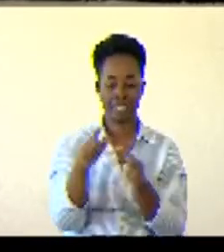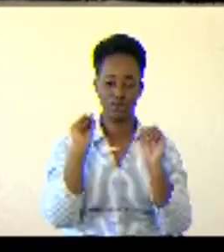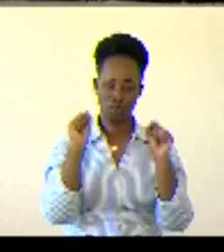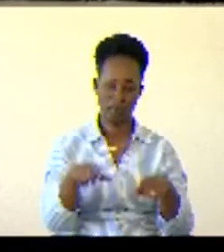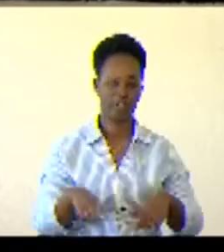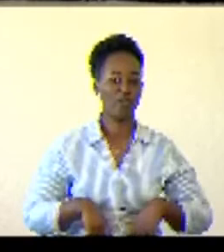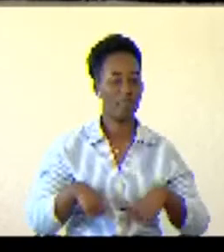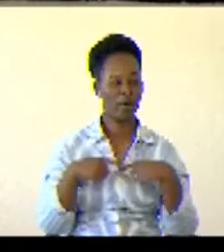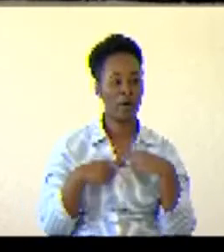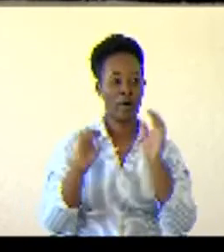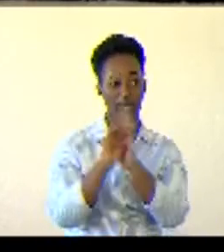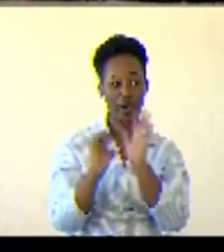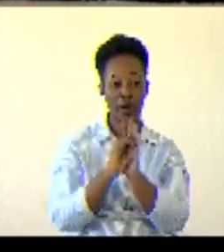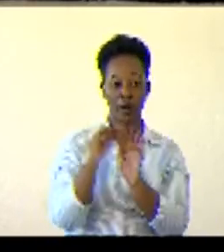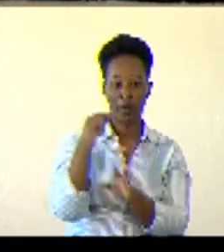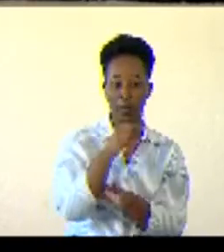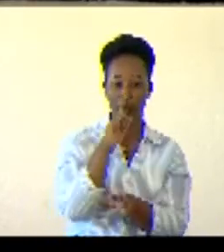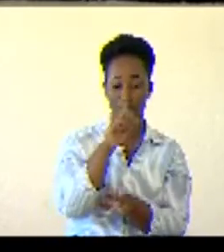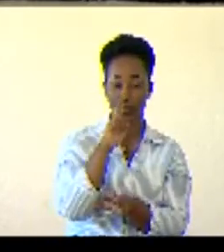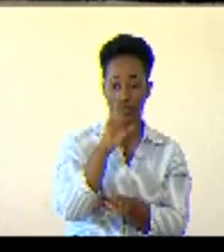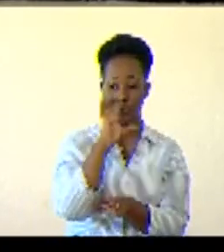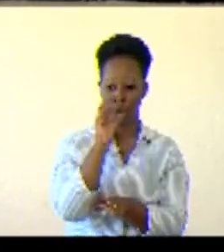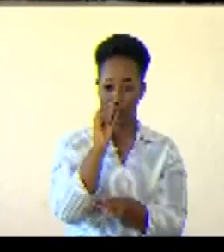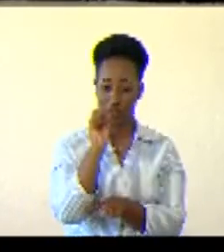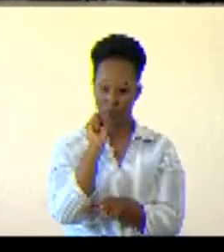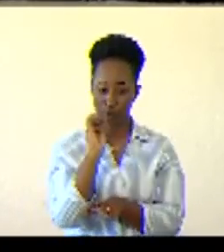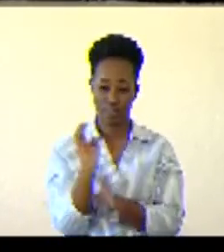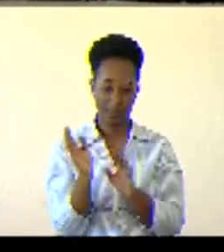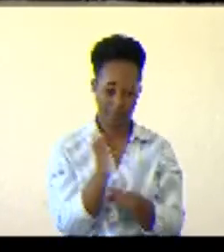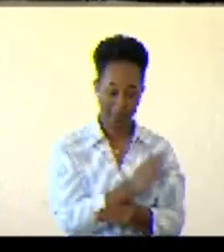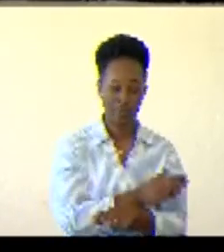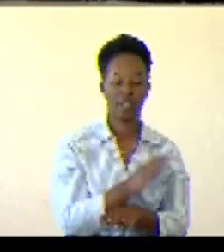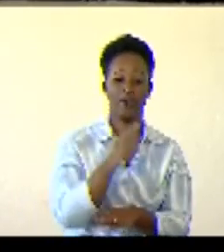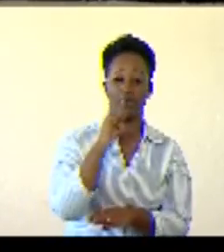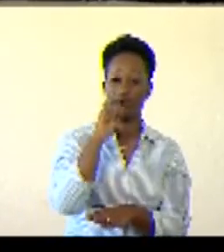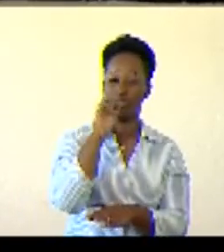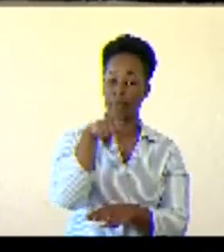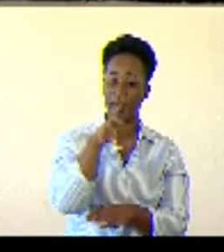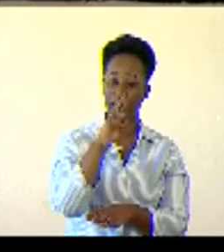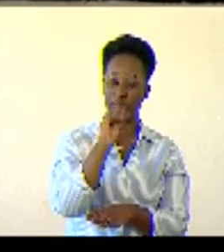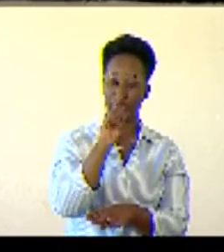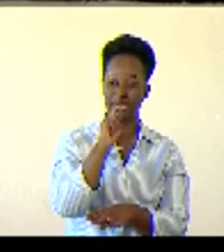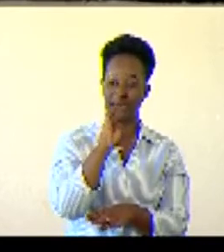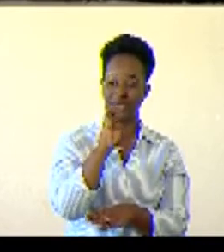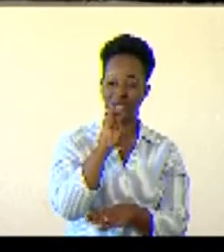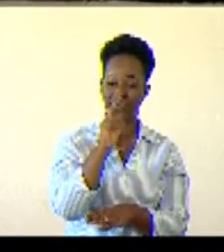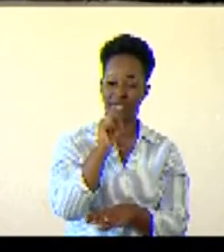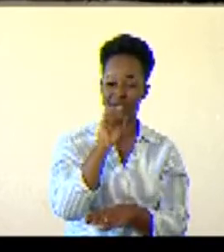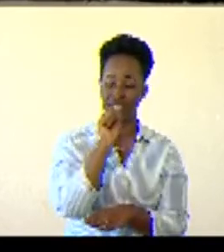an example like glucose. Take an example like proteins. They have to move from one membrane to another membrane in